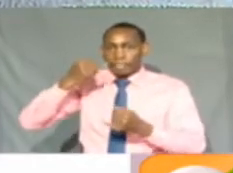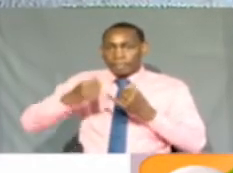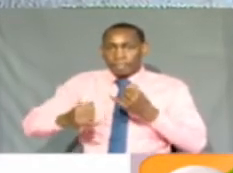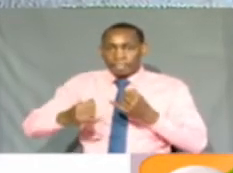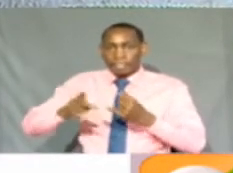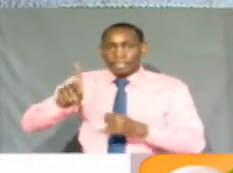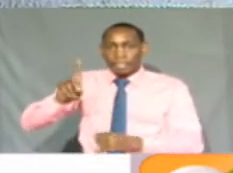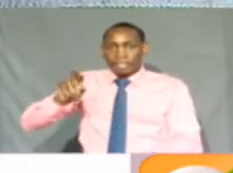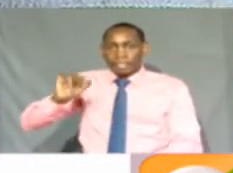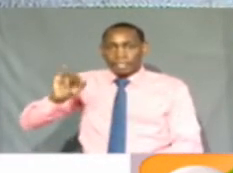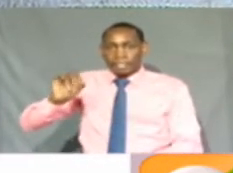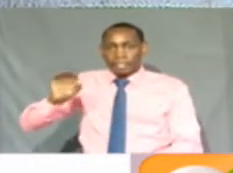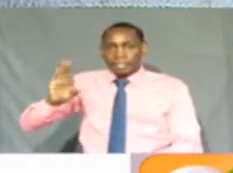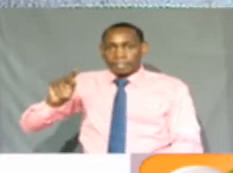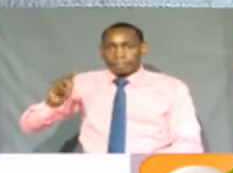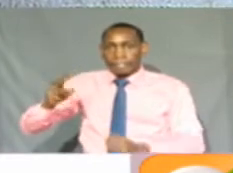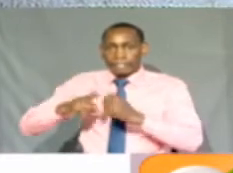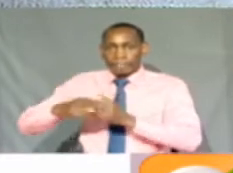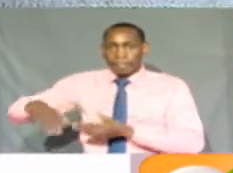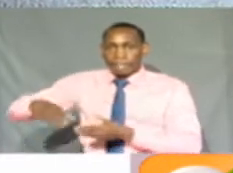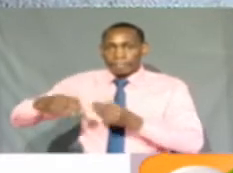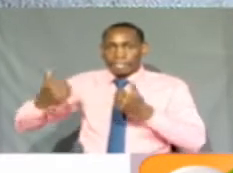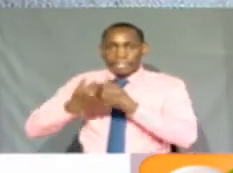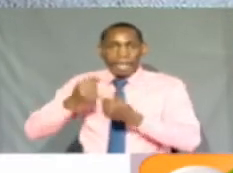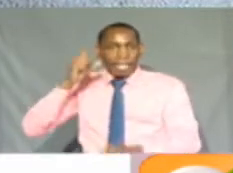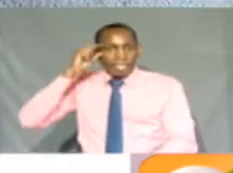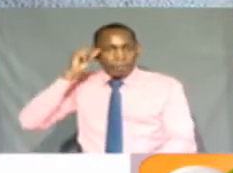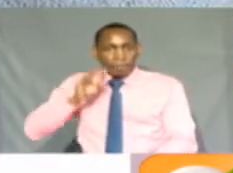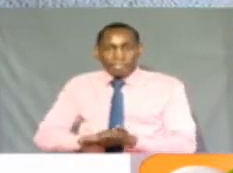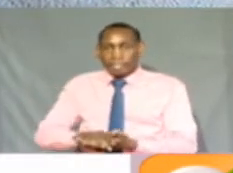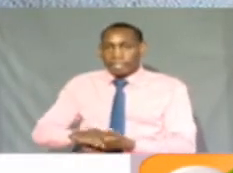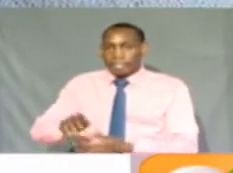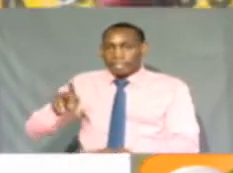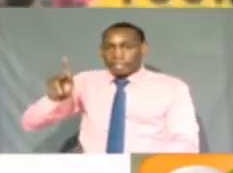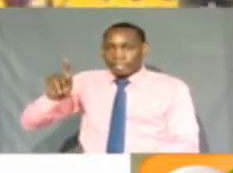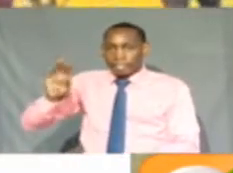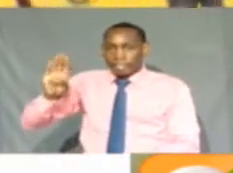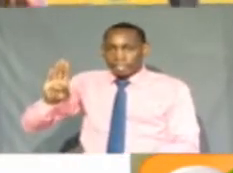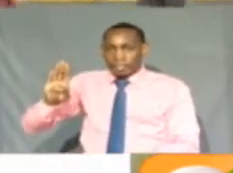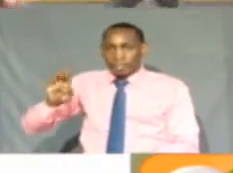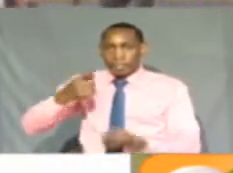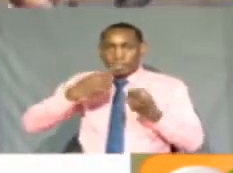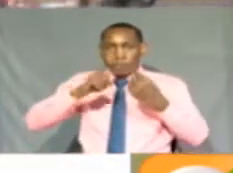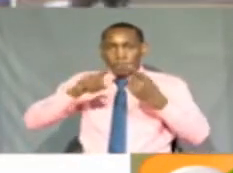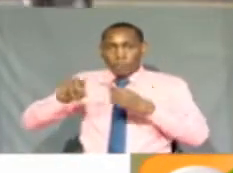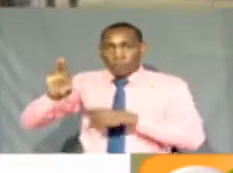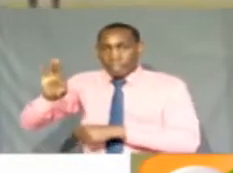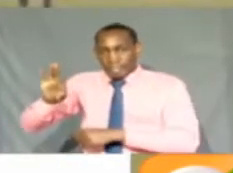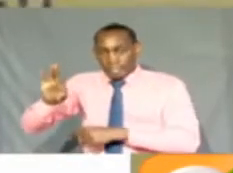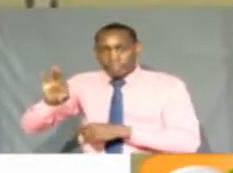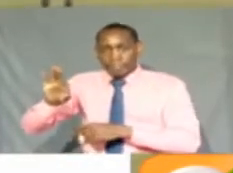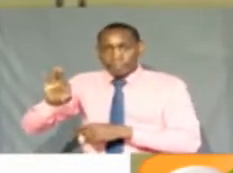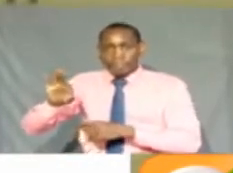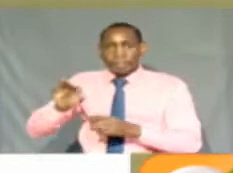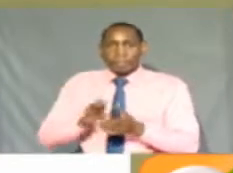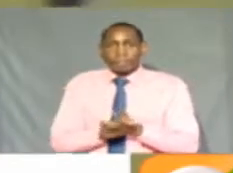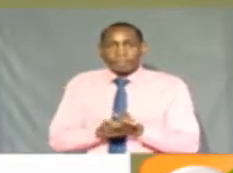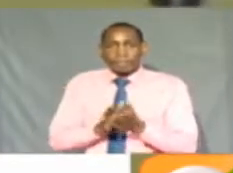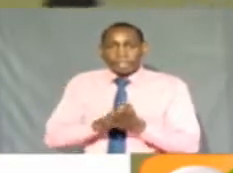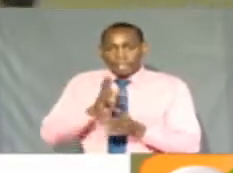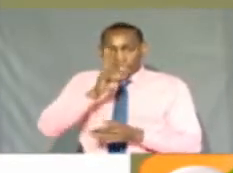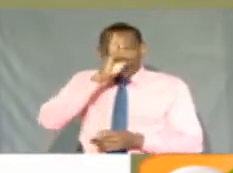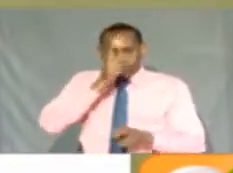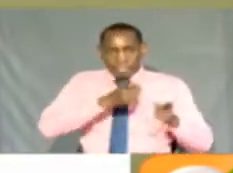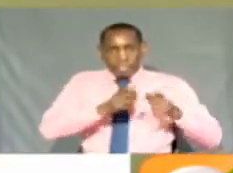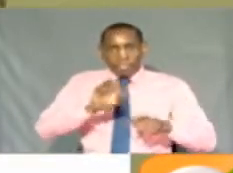the Driftwood Sevens rugby tournament in Mombasa. The Bankers registered a hat-trick of wins while walloping Administration